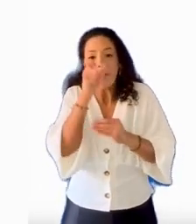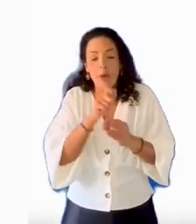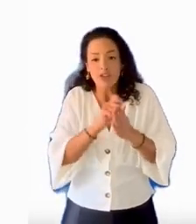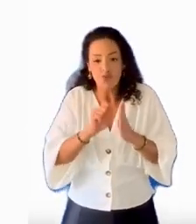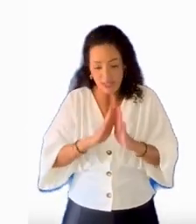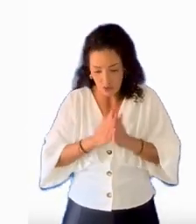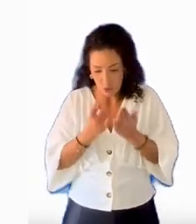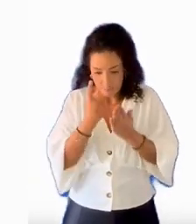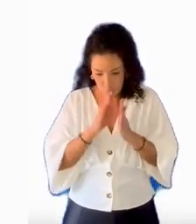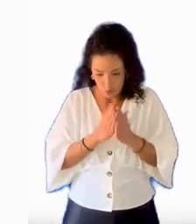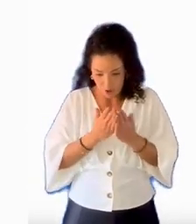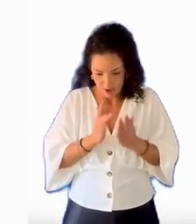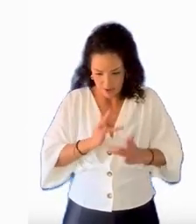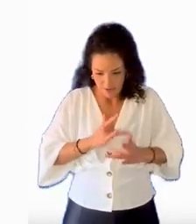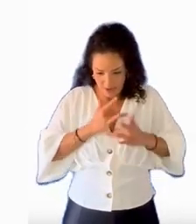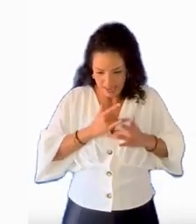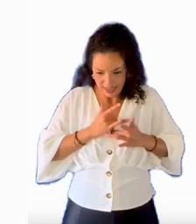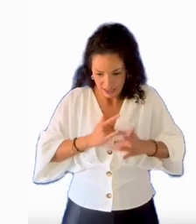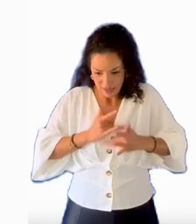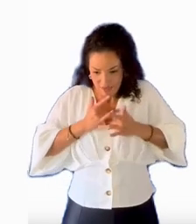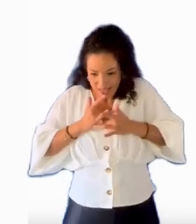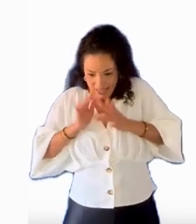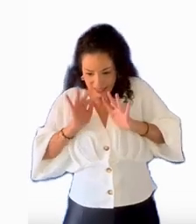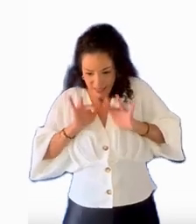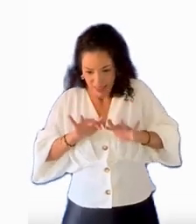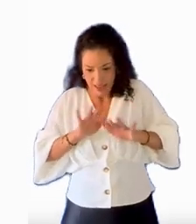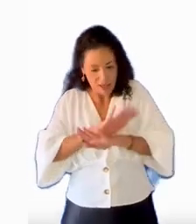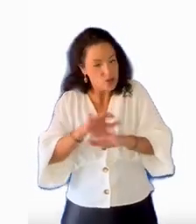simply, "Feelings are for feeling, not fixing."